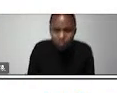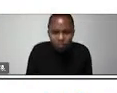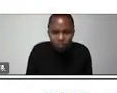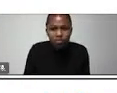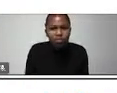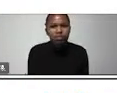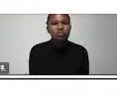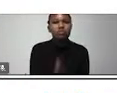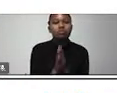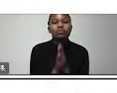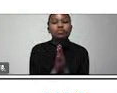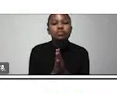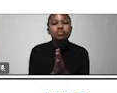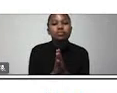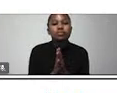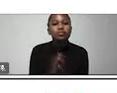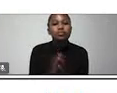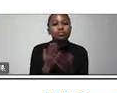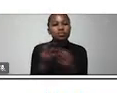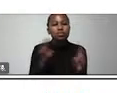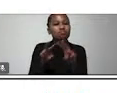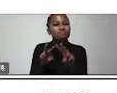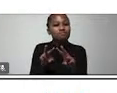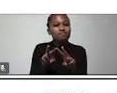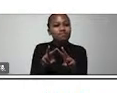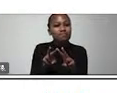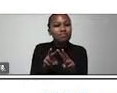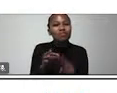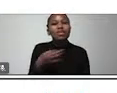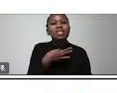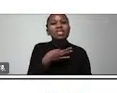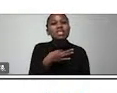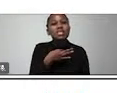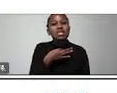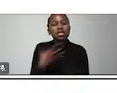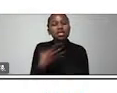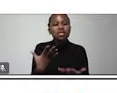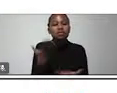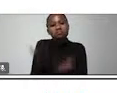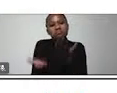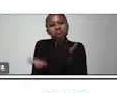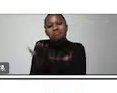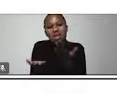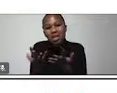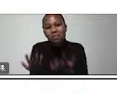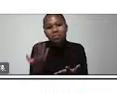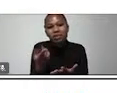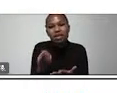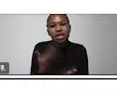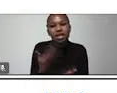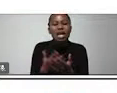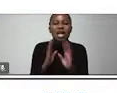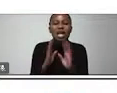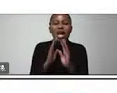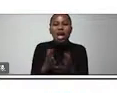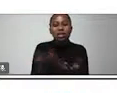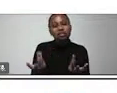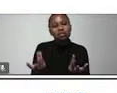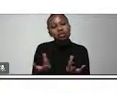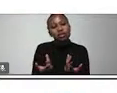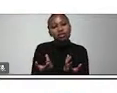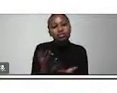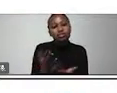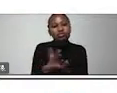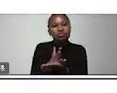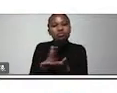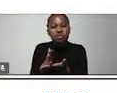In terms actually of looking into the risk in particular, and maybe this might actually get to answer, you know, some